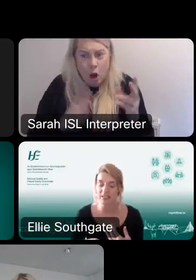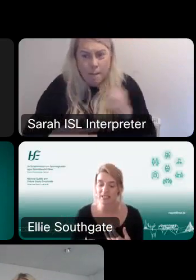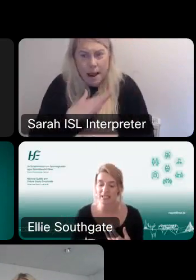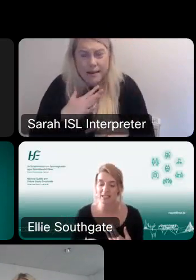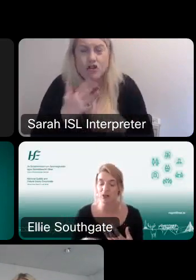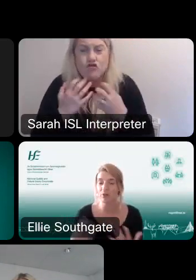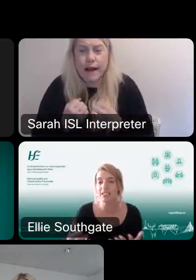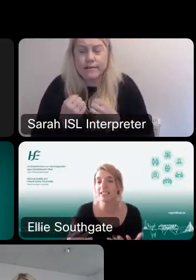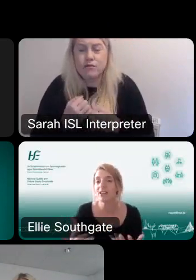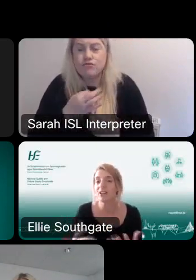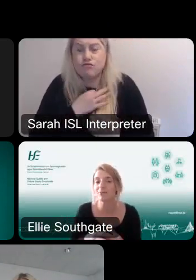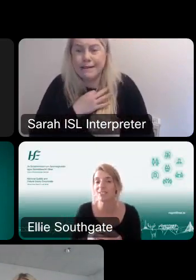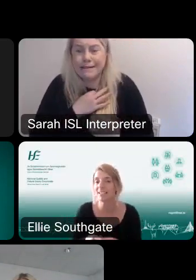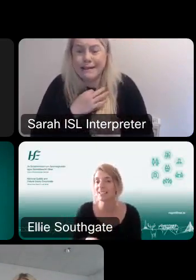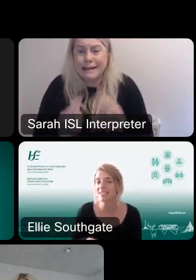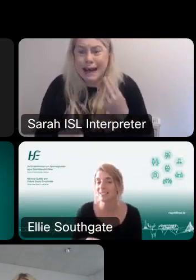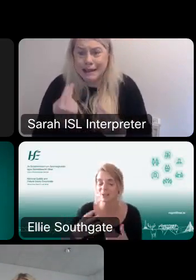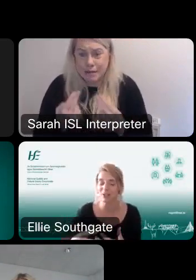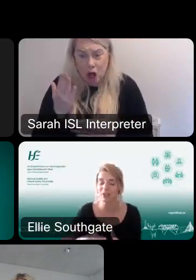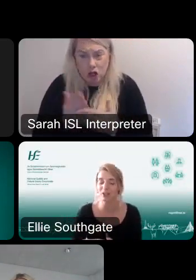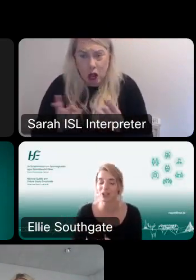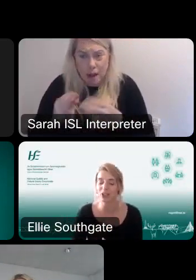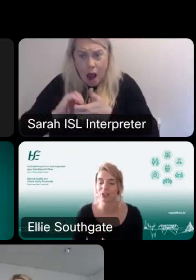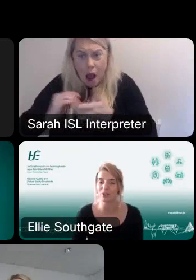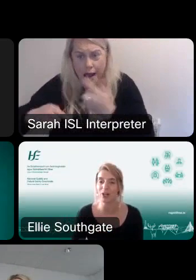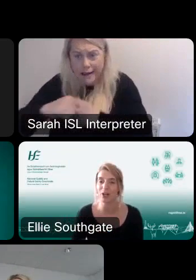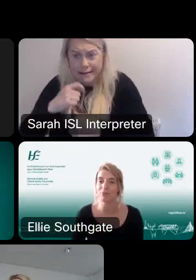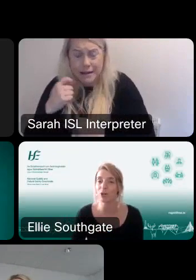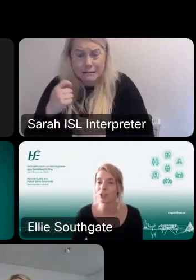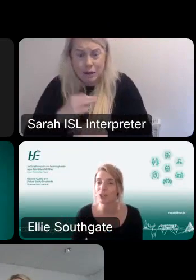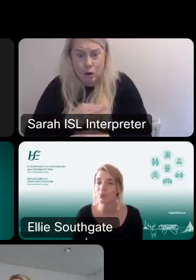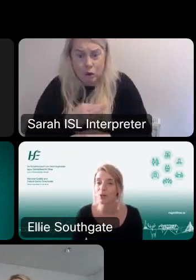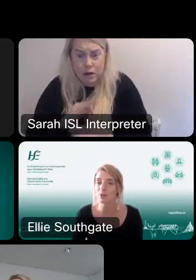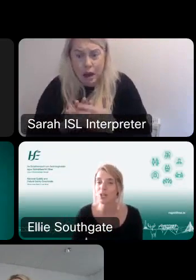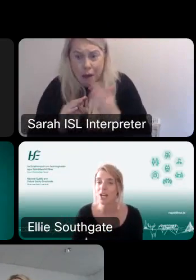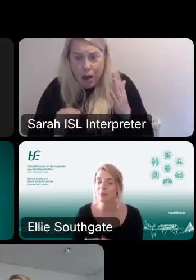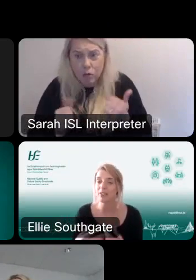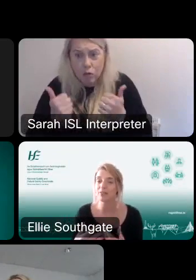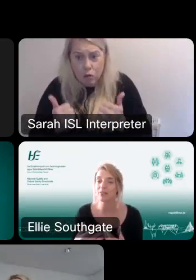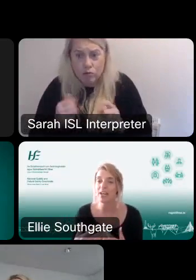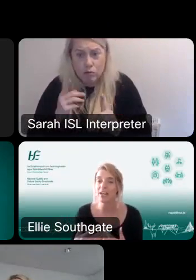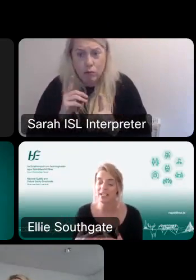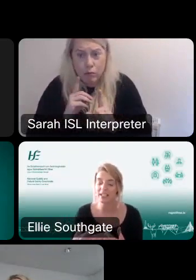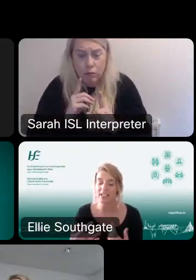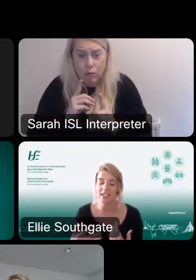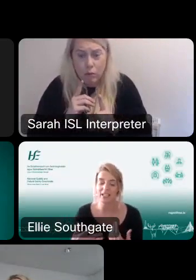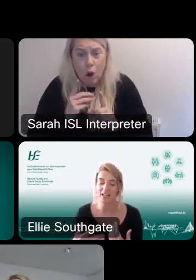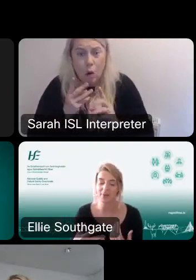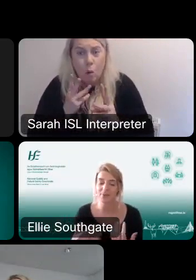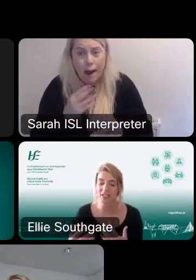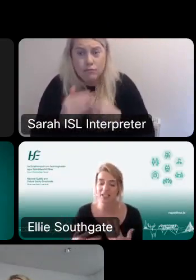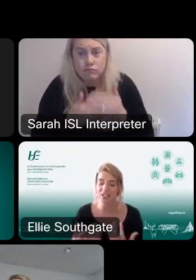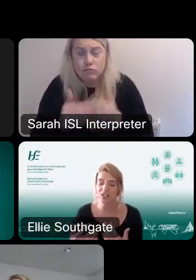stress risk assessment. Obviously, colleagues were saying it seems a good model, a good approach. But if they're in